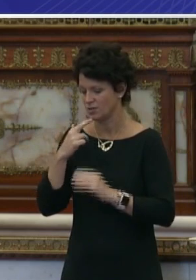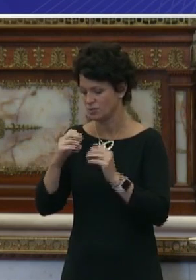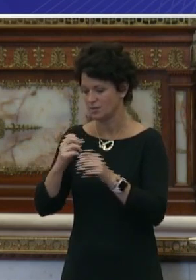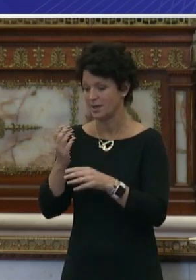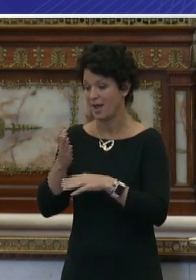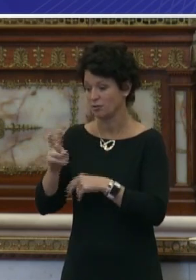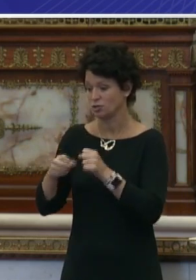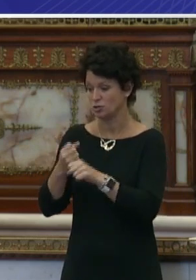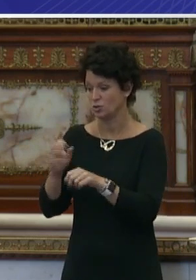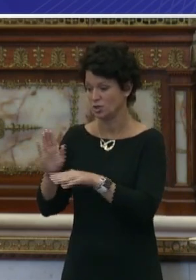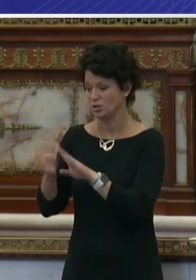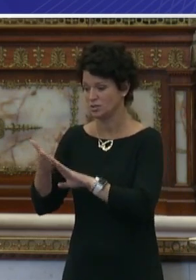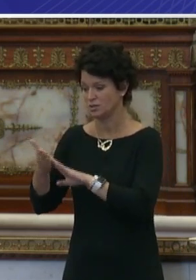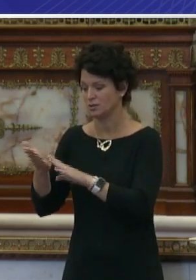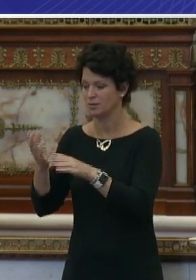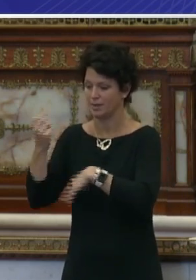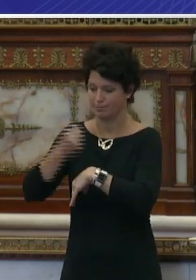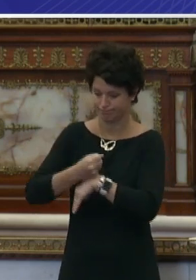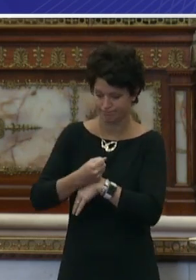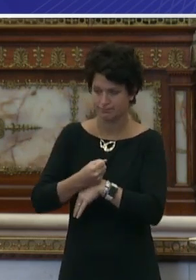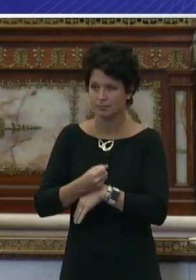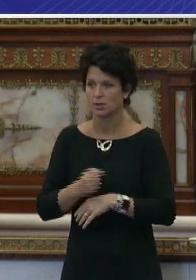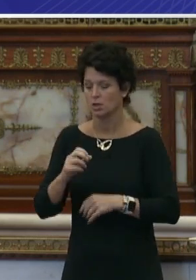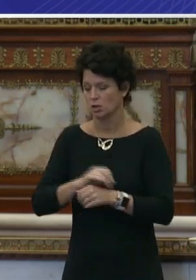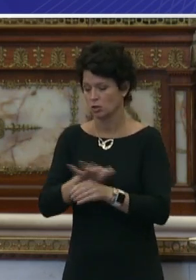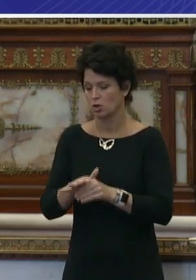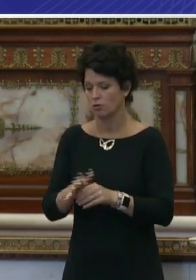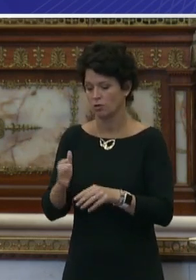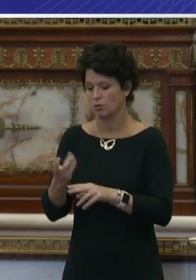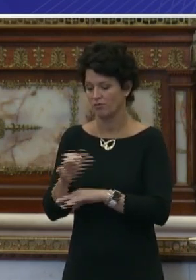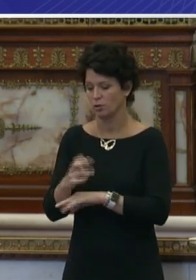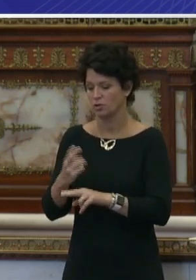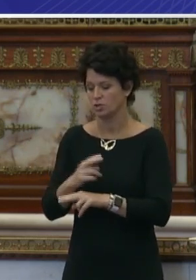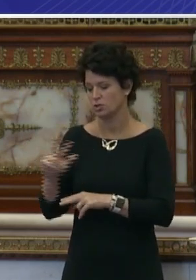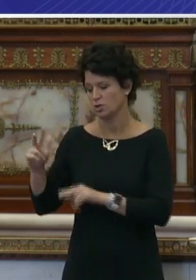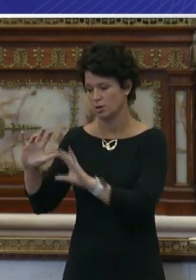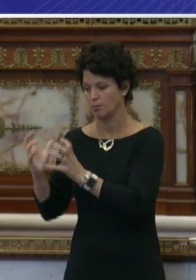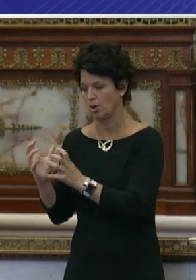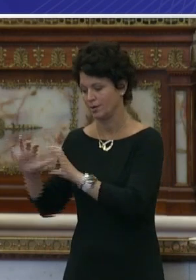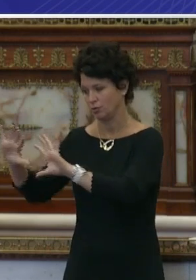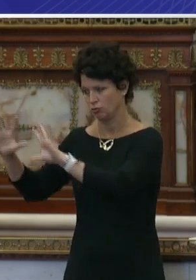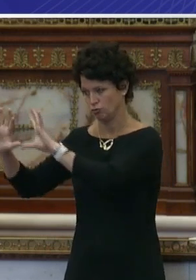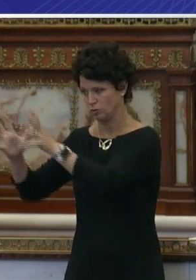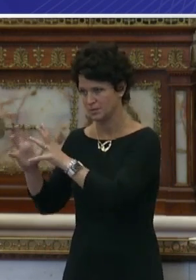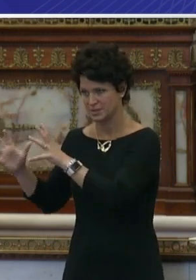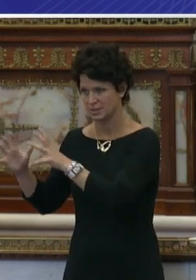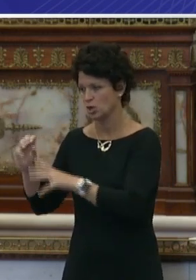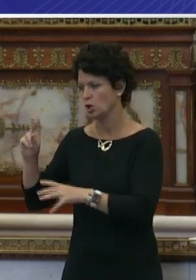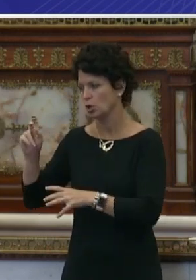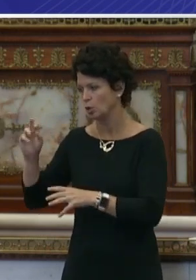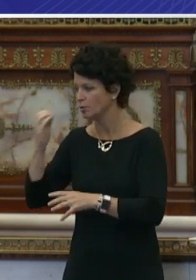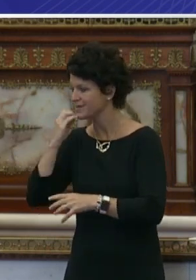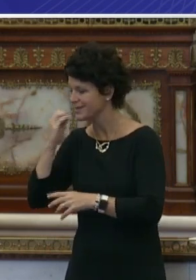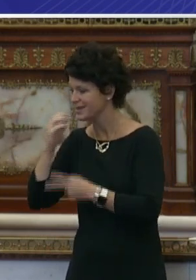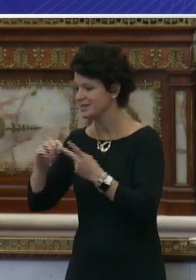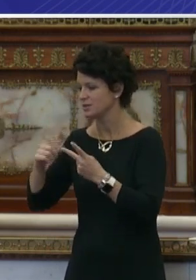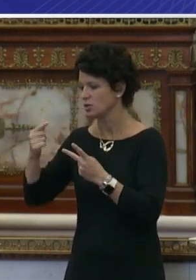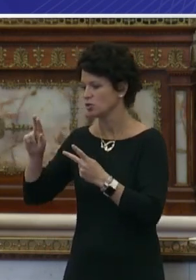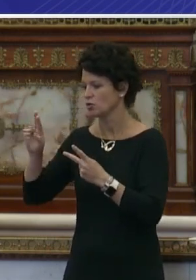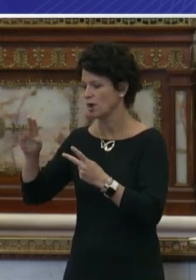years. Due to the COVID, we've been forced to use these third-party platforms as far as the Uber and